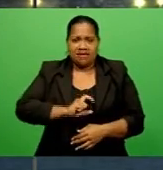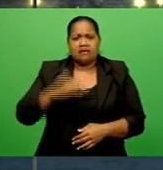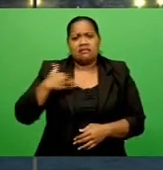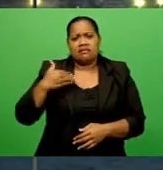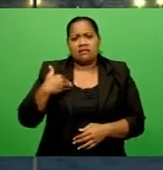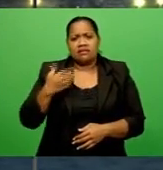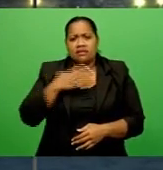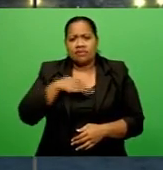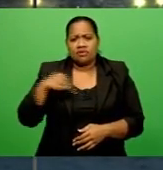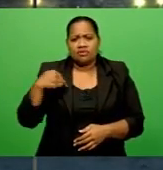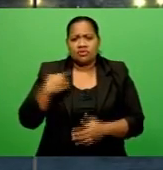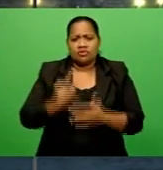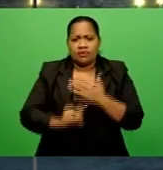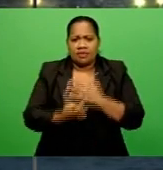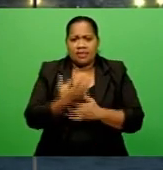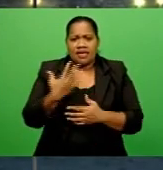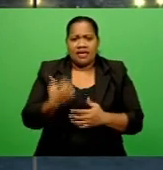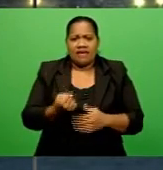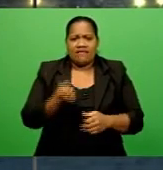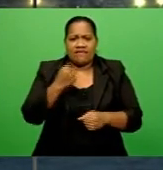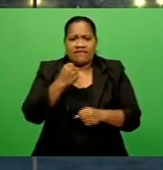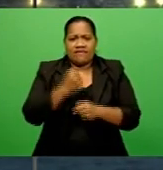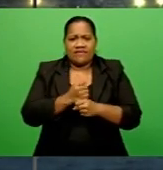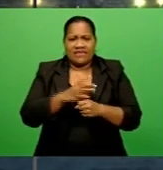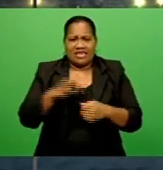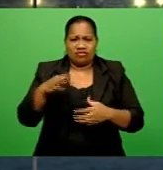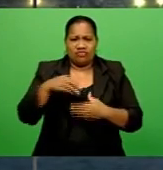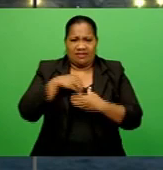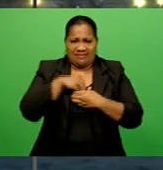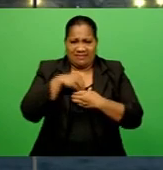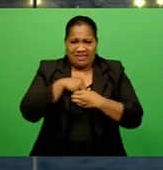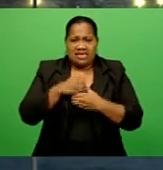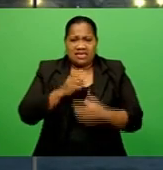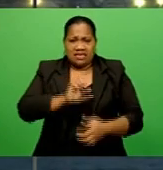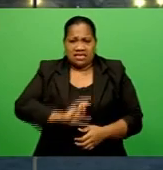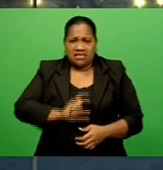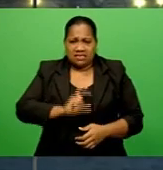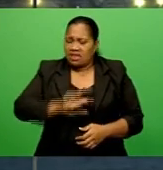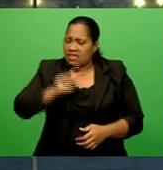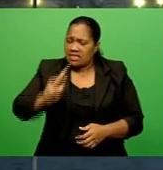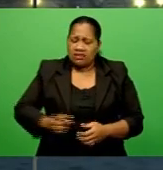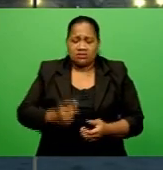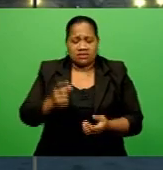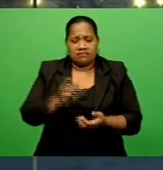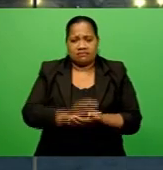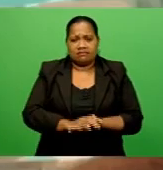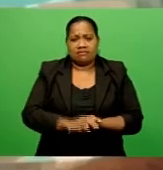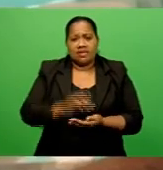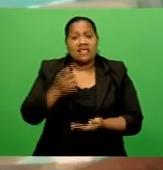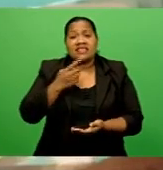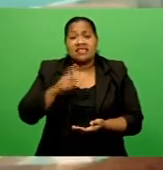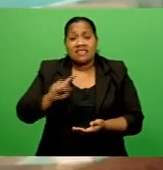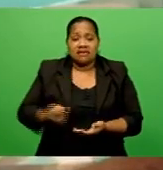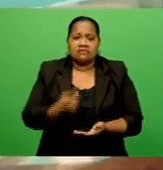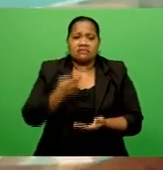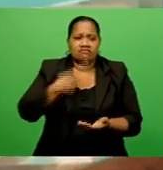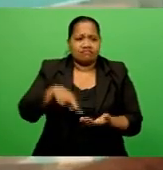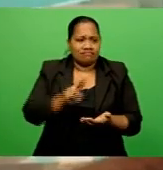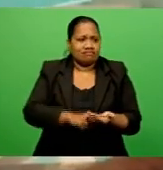in gastrointestinal cancer, with more than 1,000 cases recorded annually. Kelly Vadala reports.